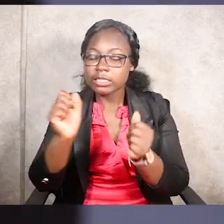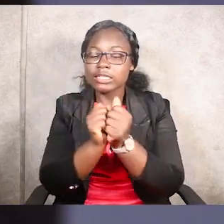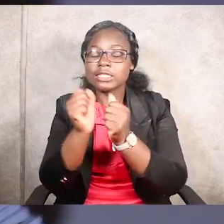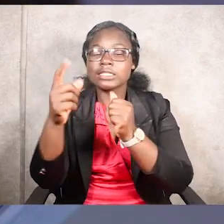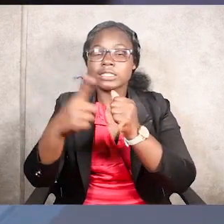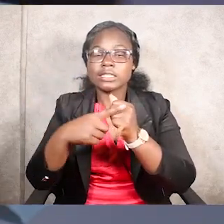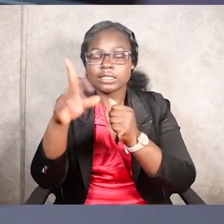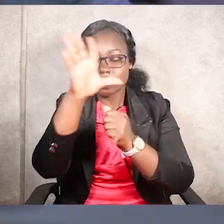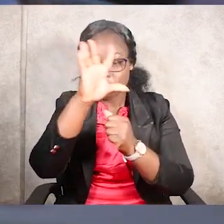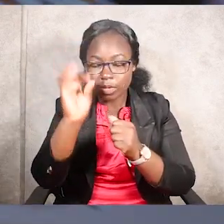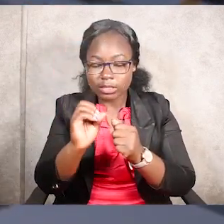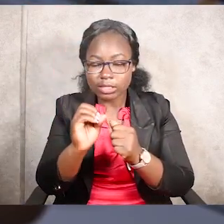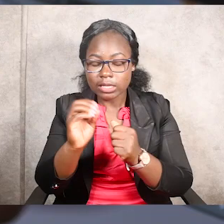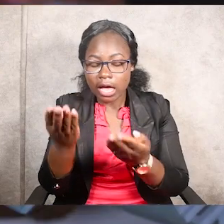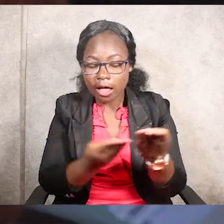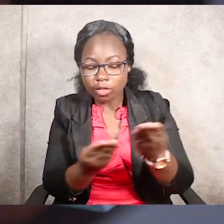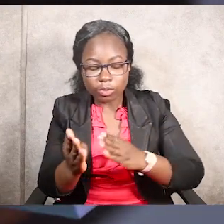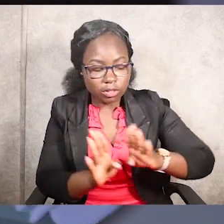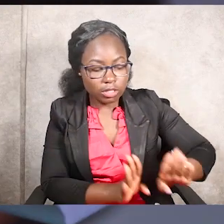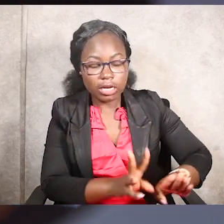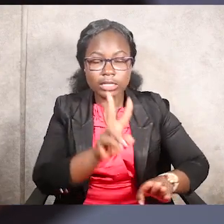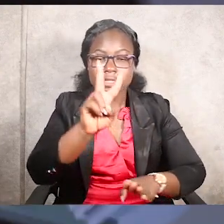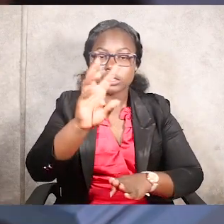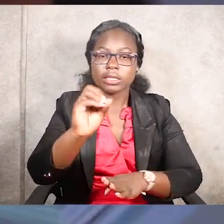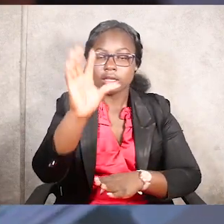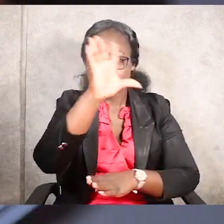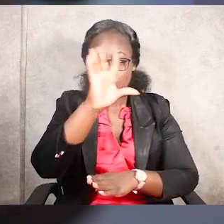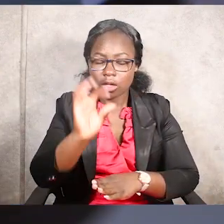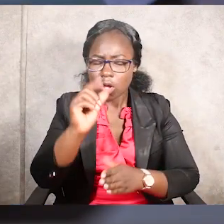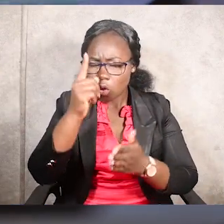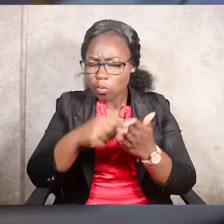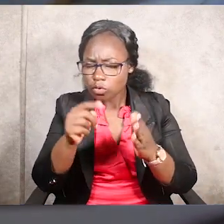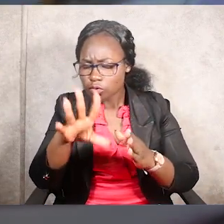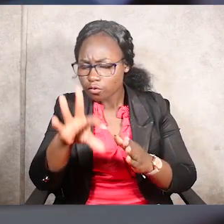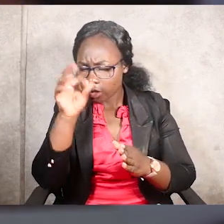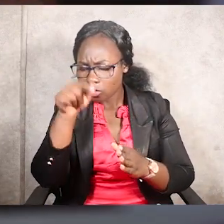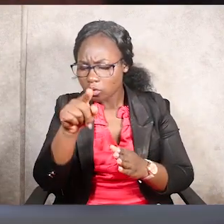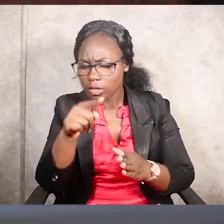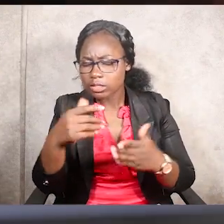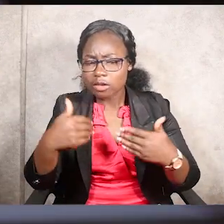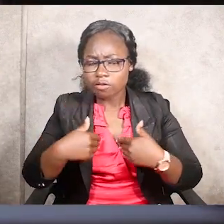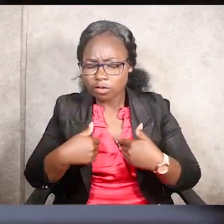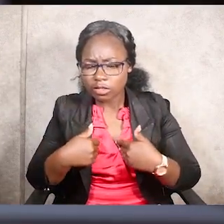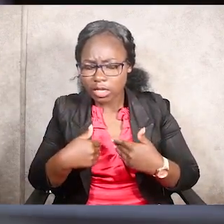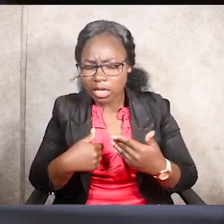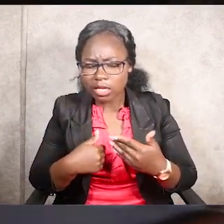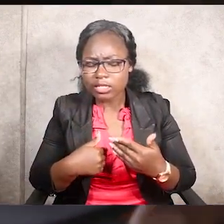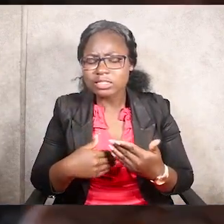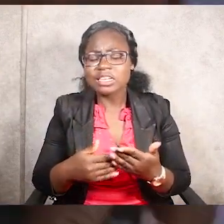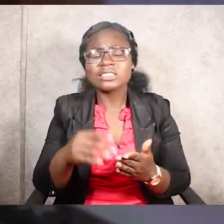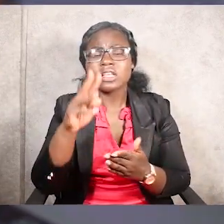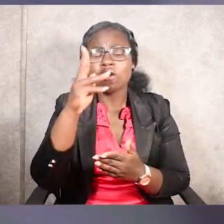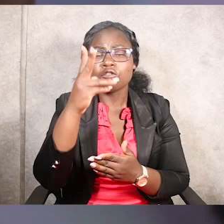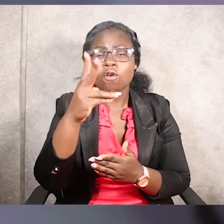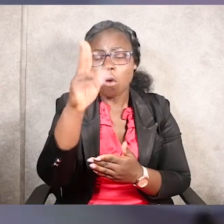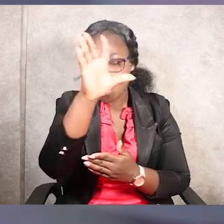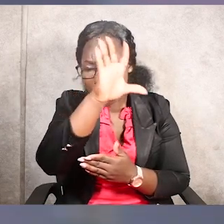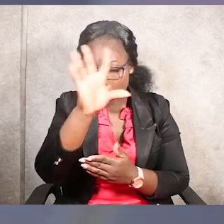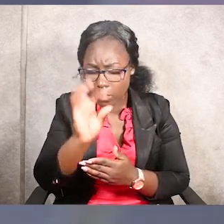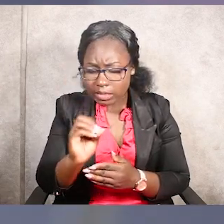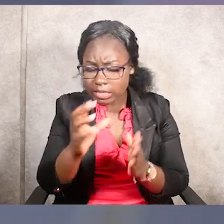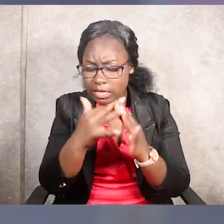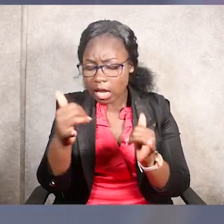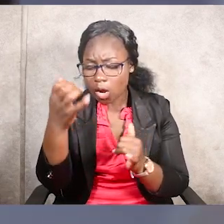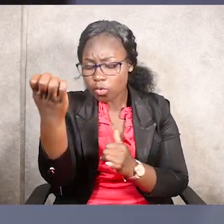returns are 20%, what you'll find yourself having is only a margin of 4%. So you need to